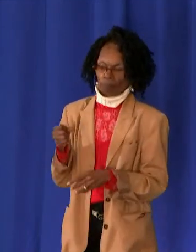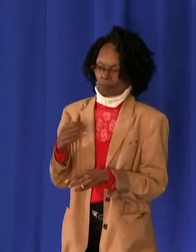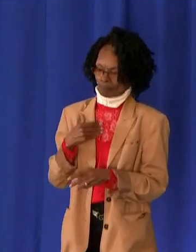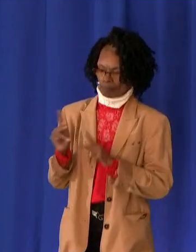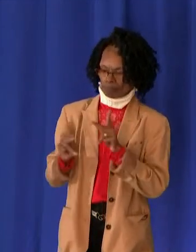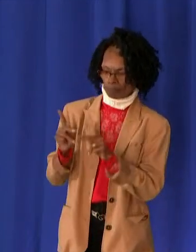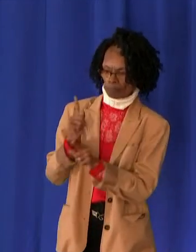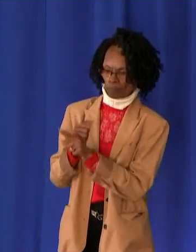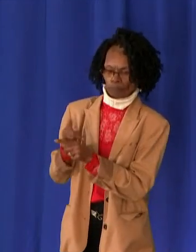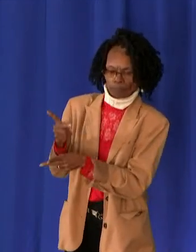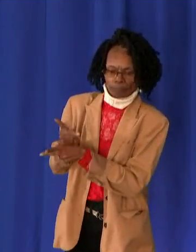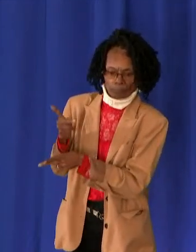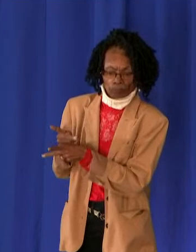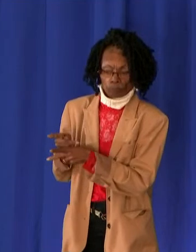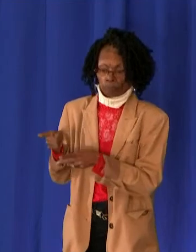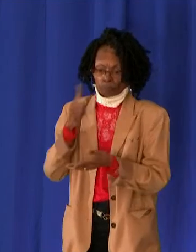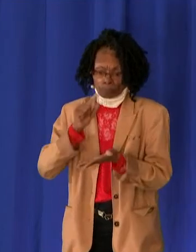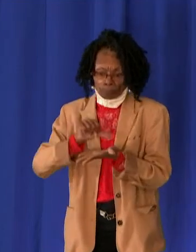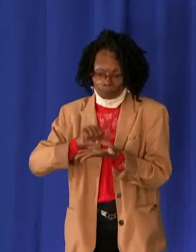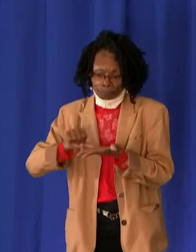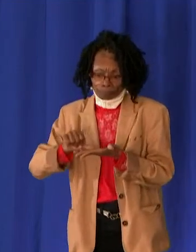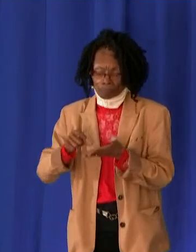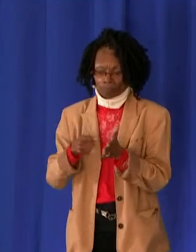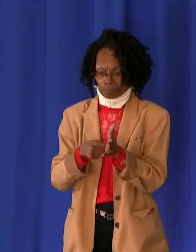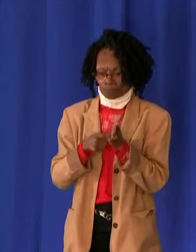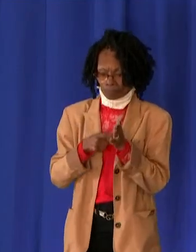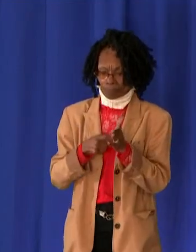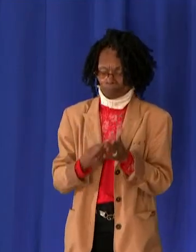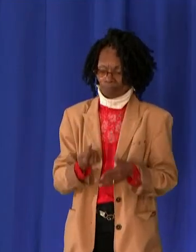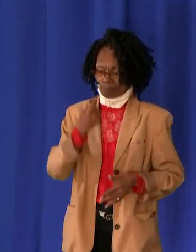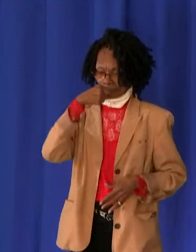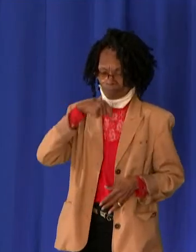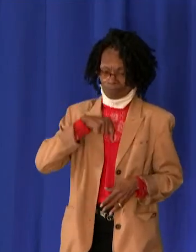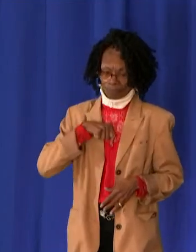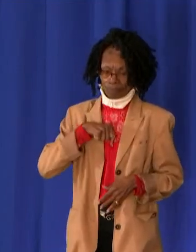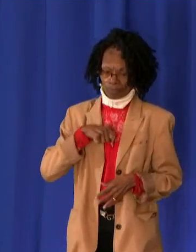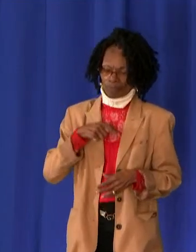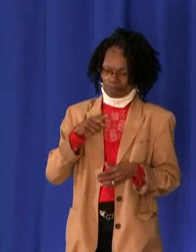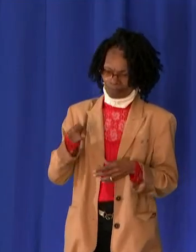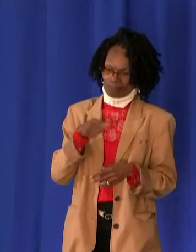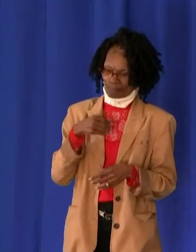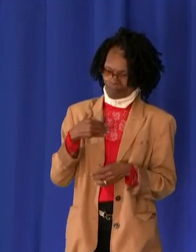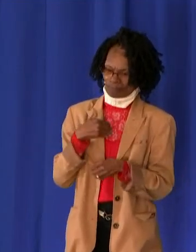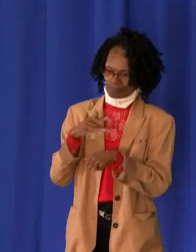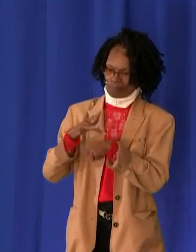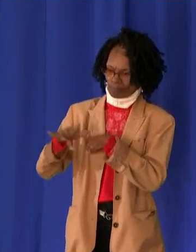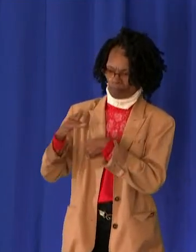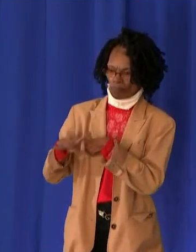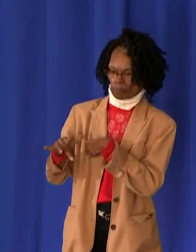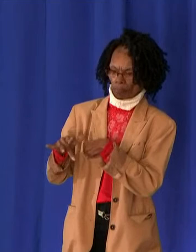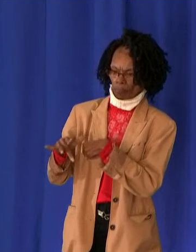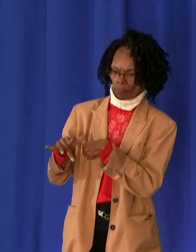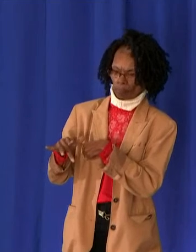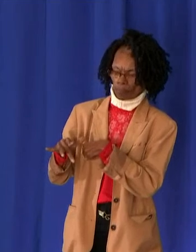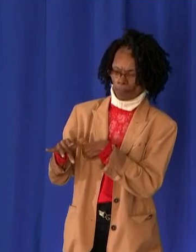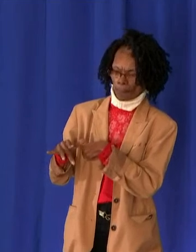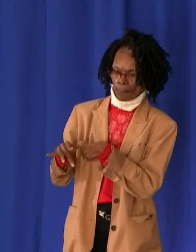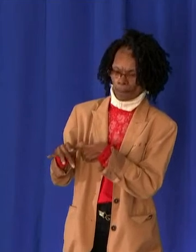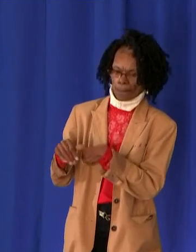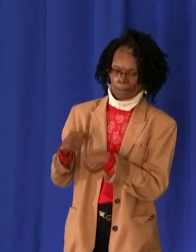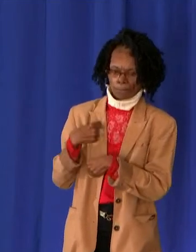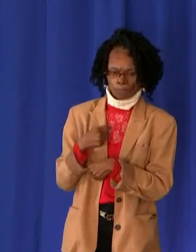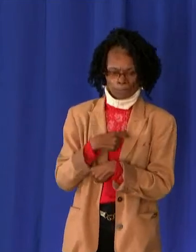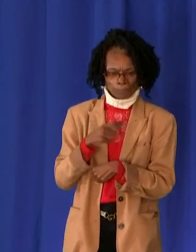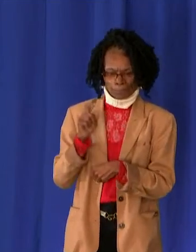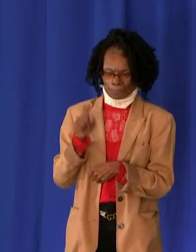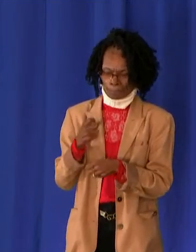have surgeries that may require them to need a ventilator after their surgery, they can have those surgeries, right? So we have to be mindful that there